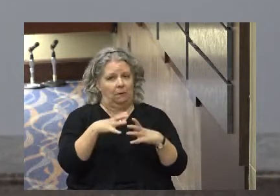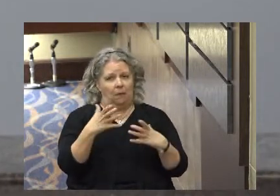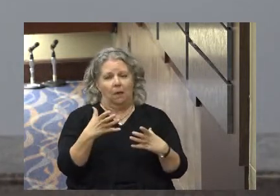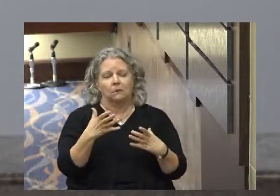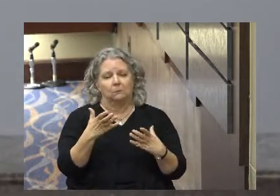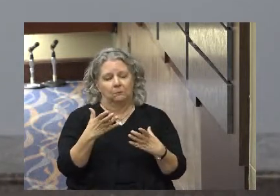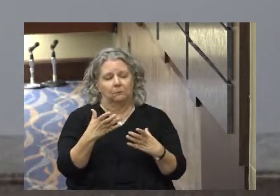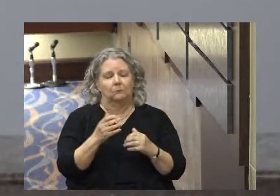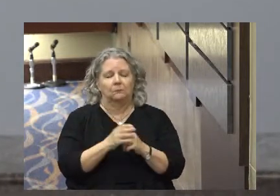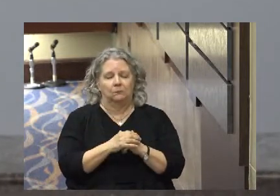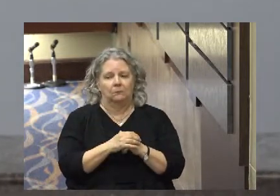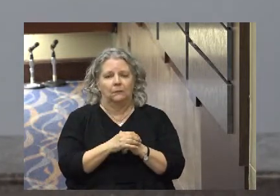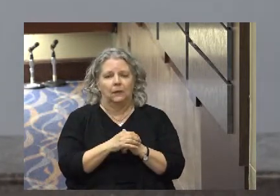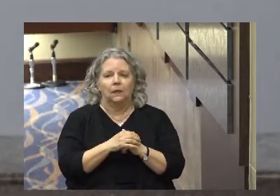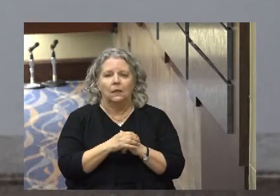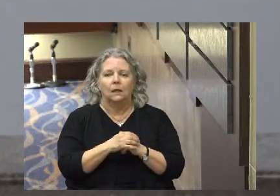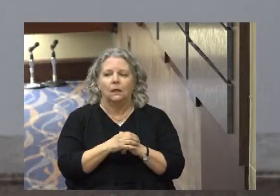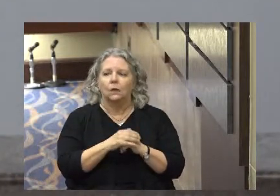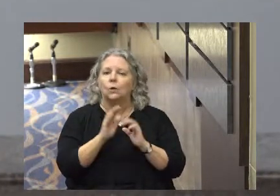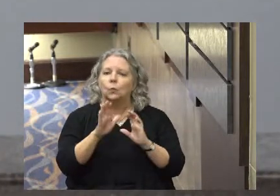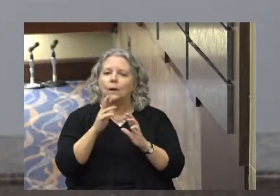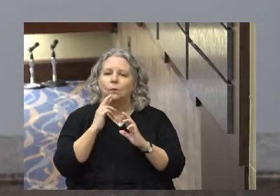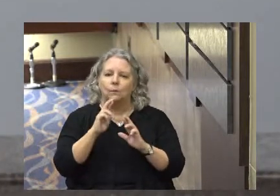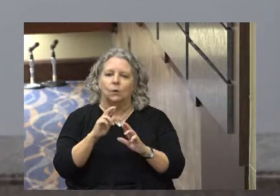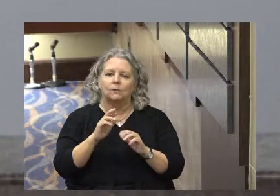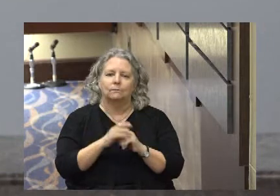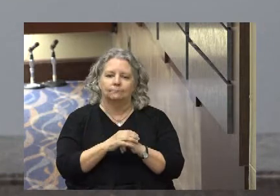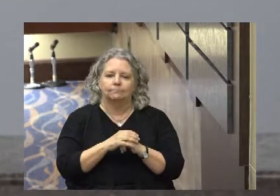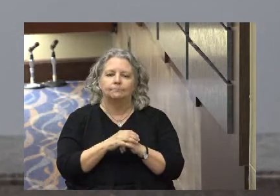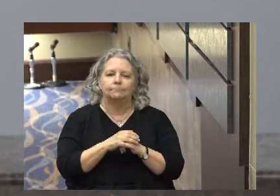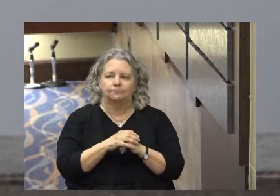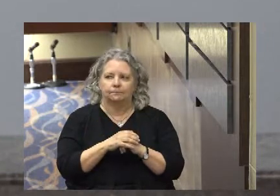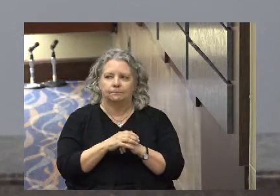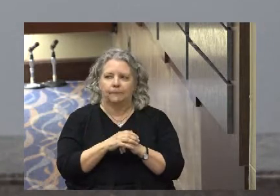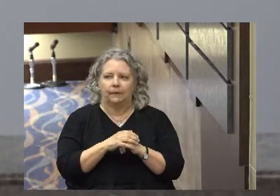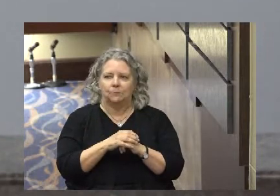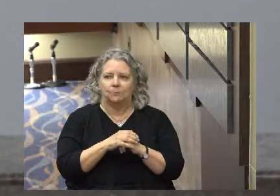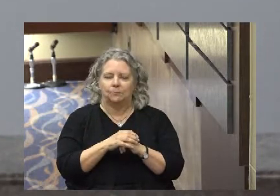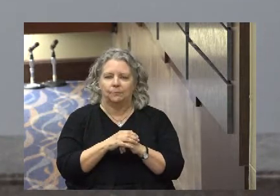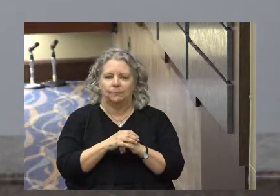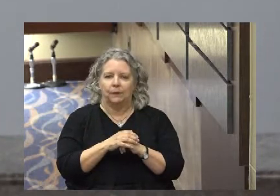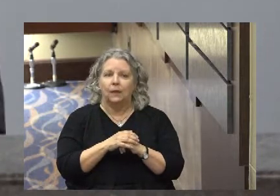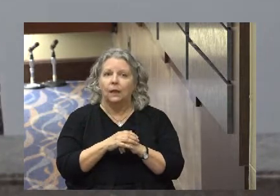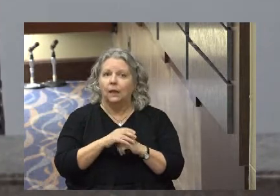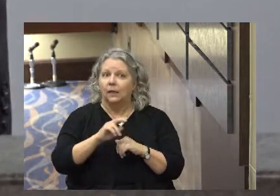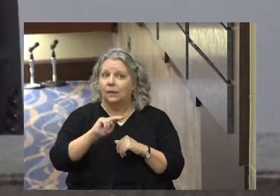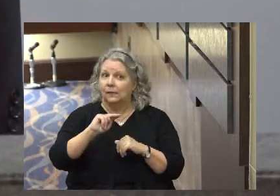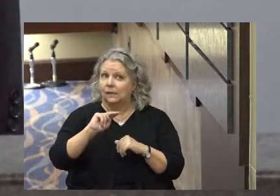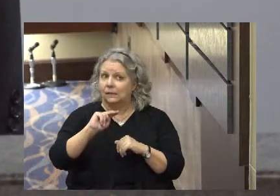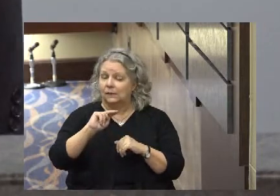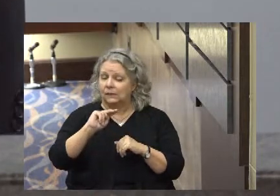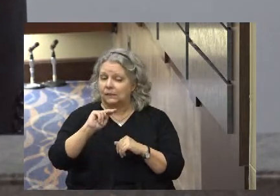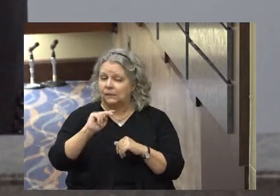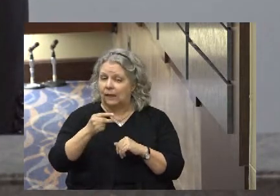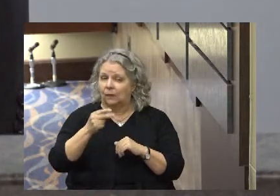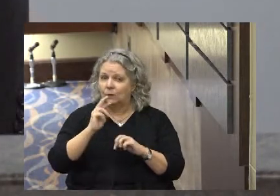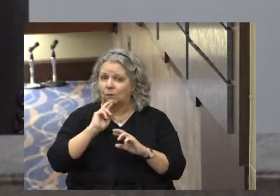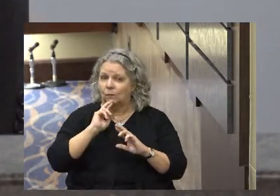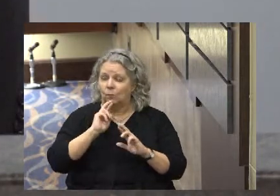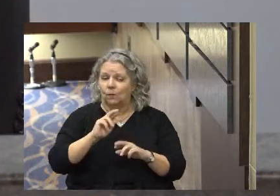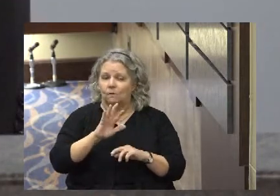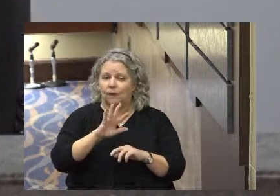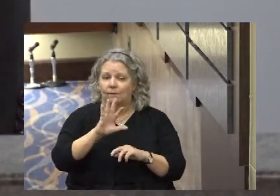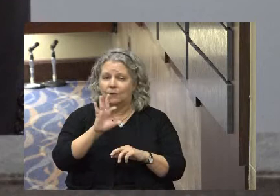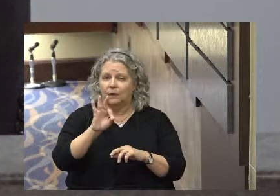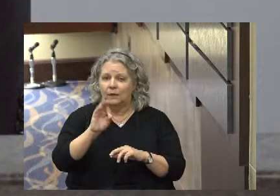Okay, thanks, Bradley. Great report, Nicholas, putting this together. Our second informal report is 590.